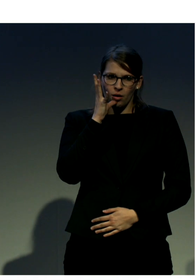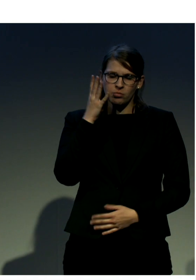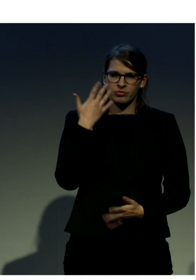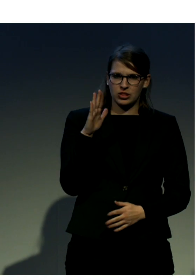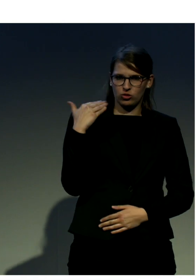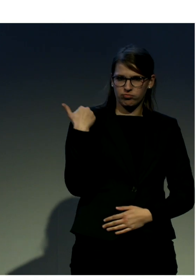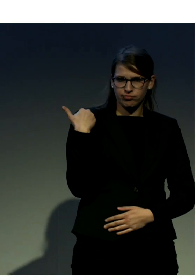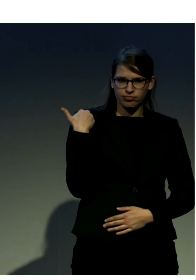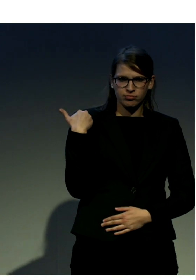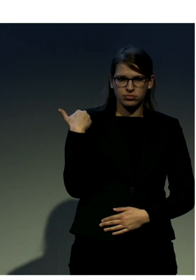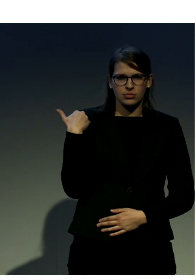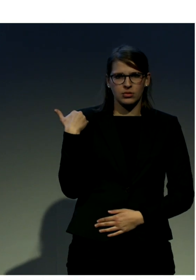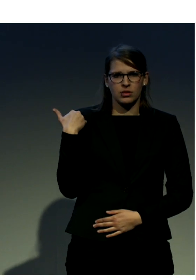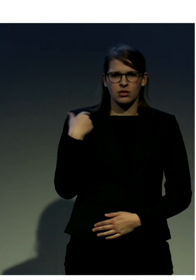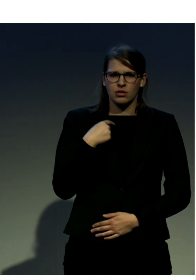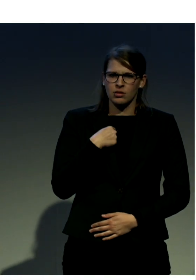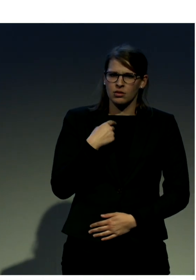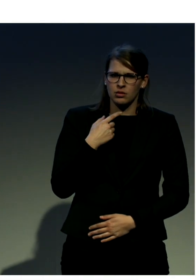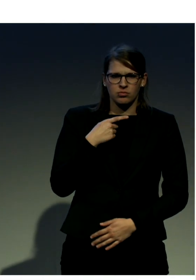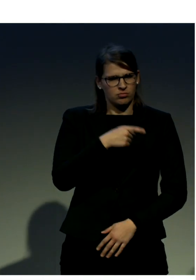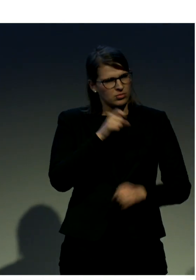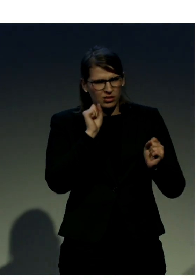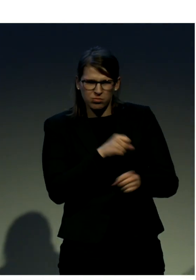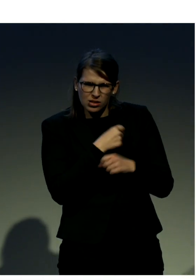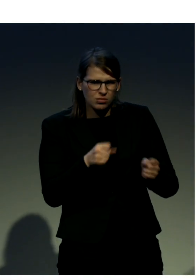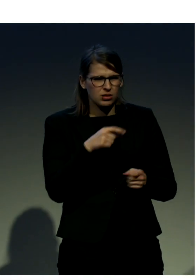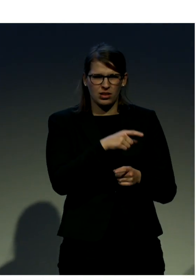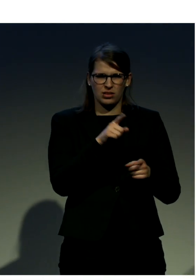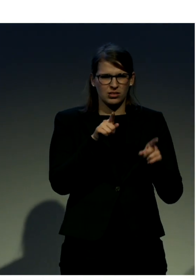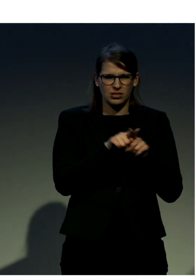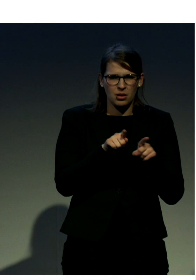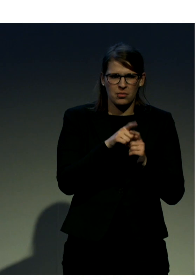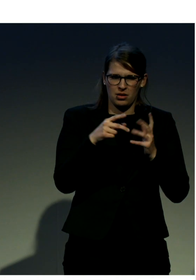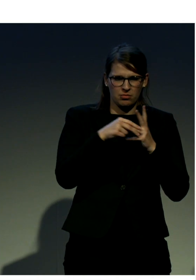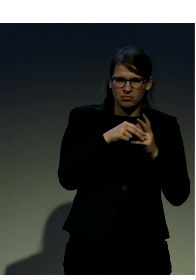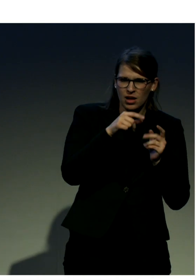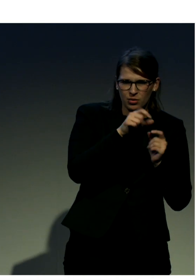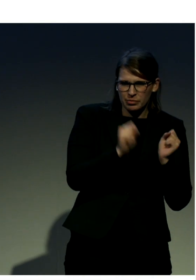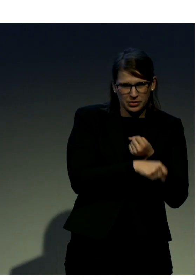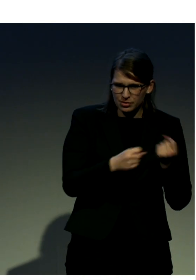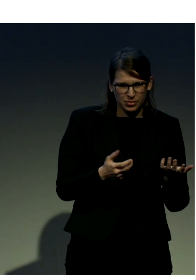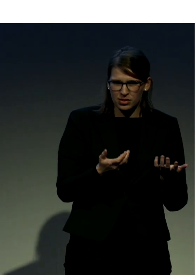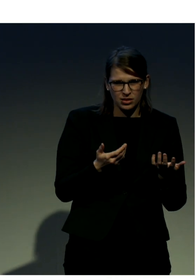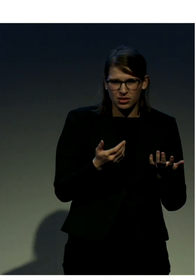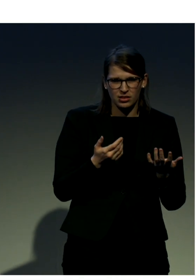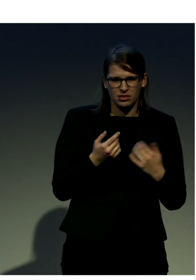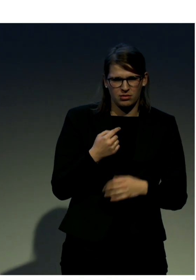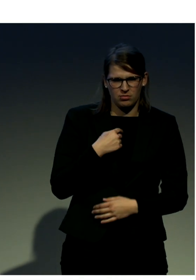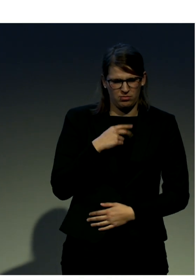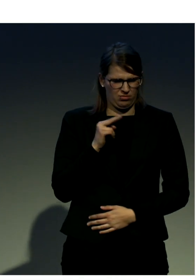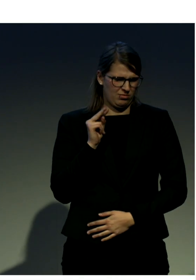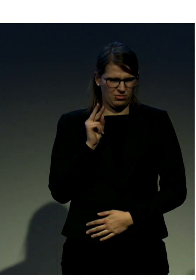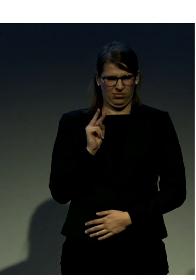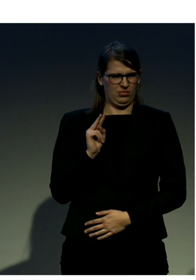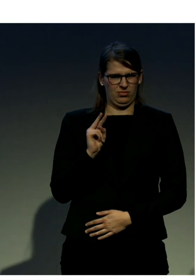know, I've only got one mother. So there's no way I'm going to be with you. And for me, I said, I